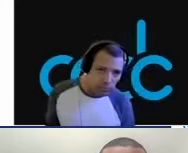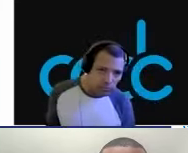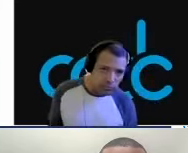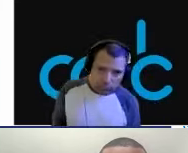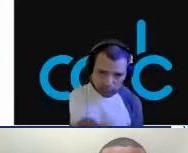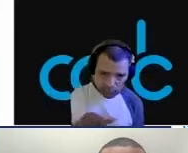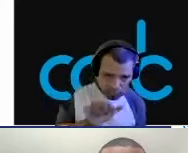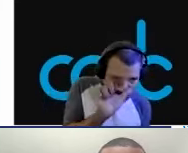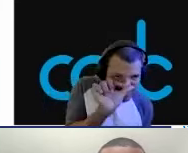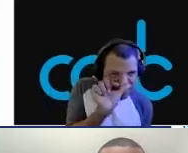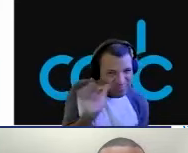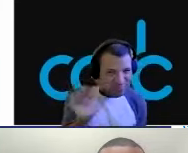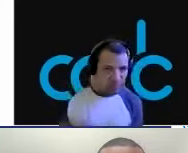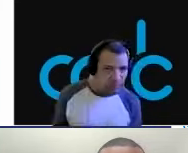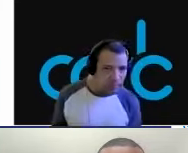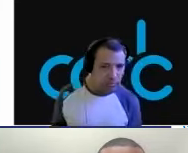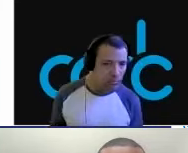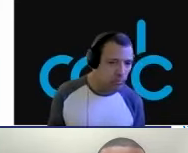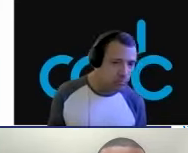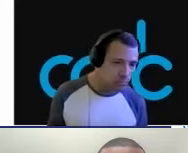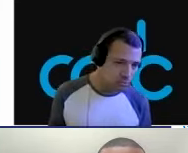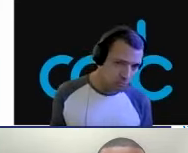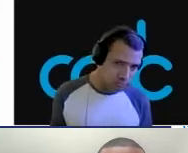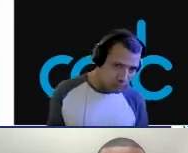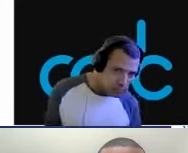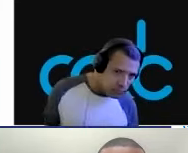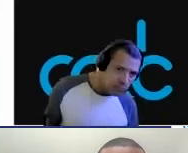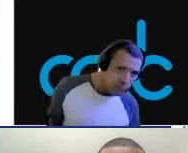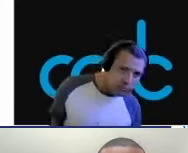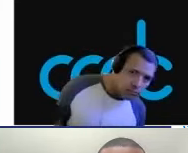group? General reflection?